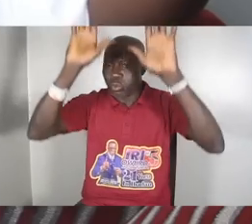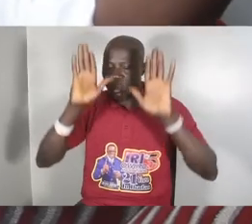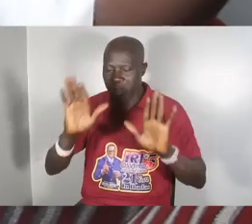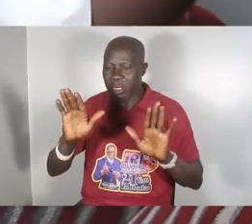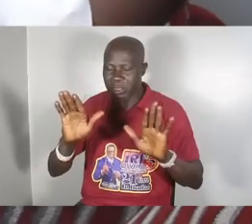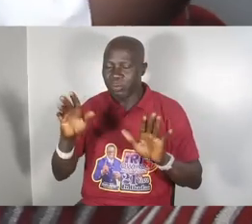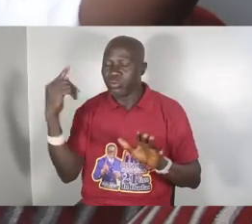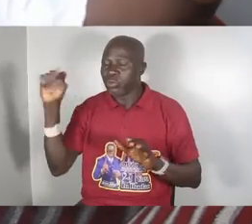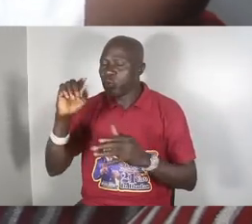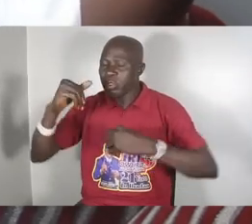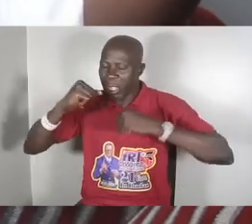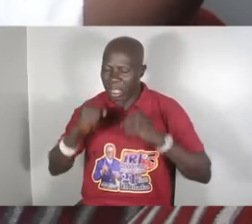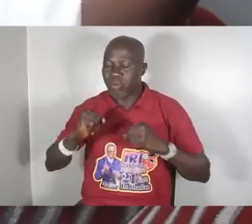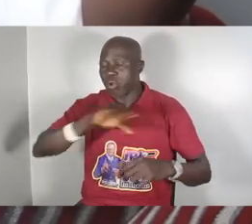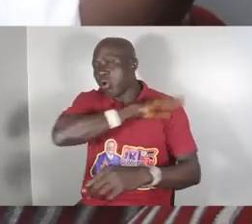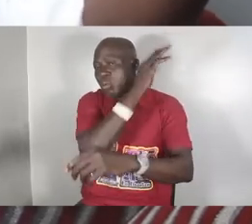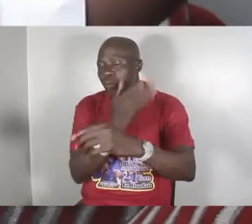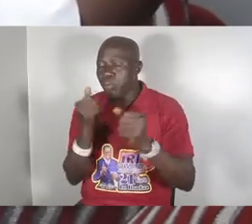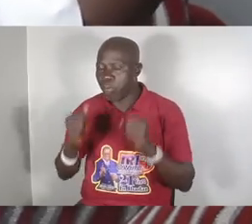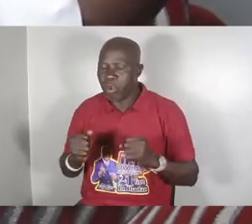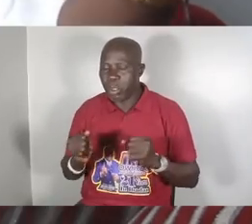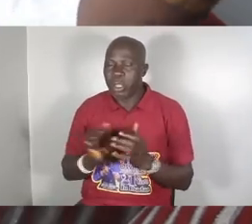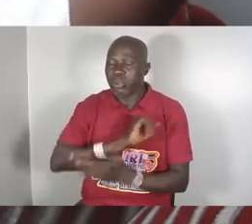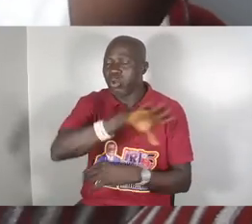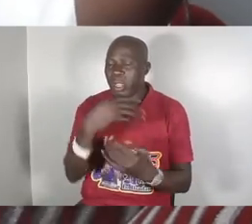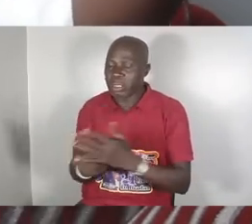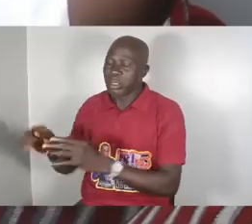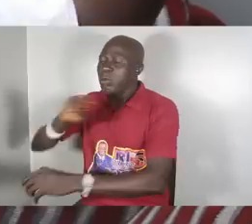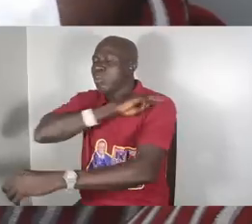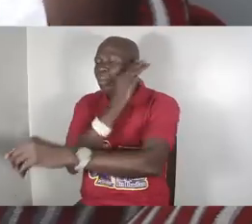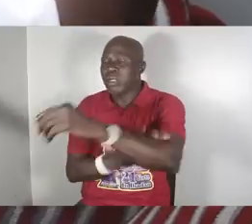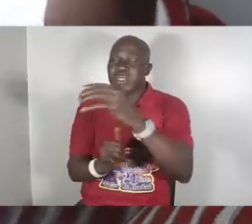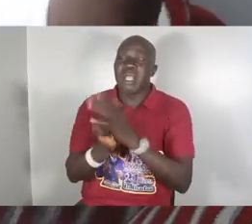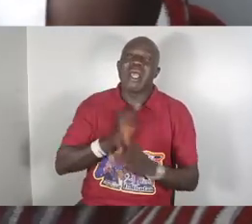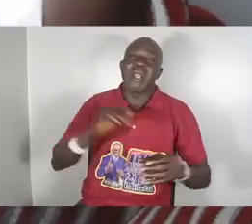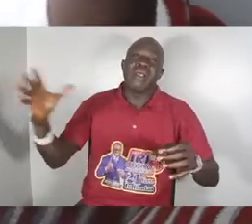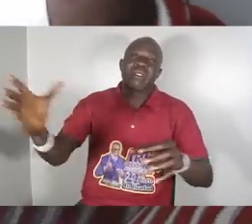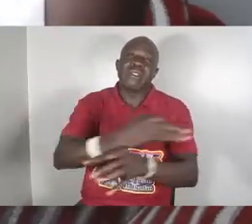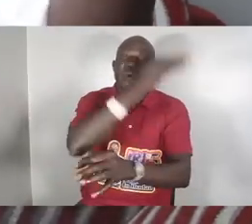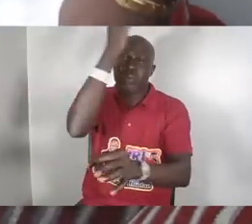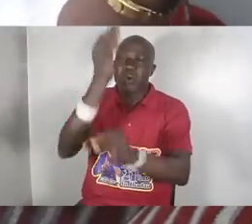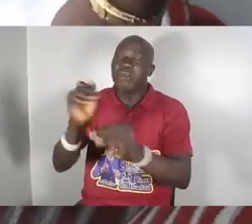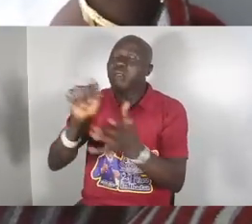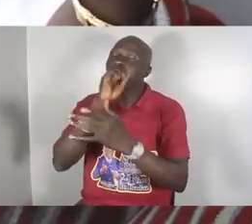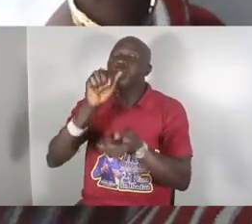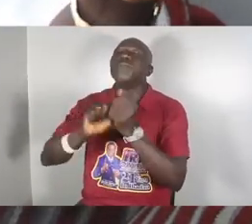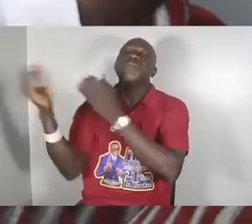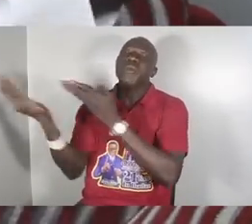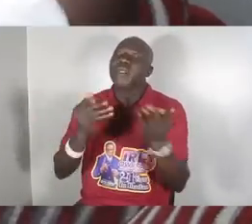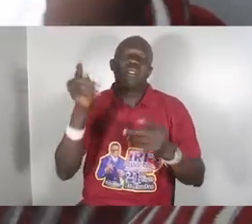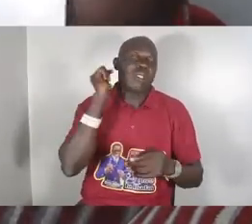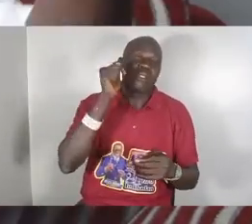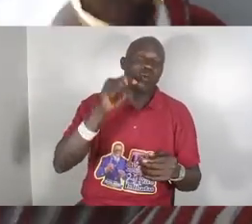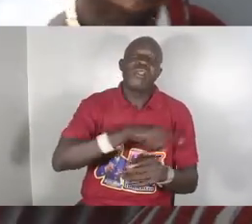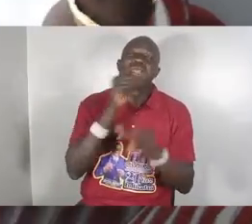wonders. And to the gbogbo agbara. The one that holds a power. And to the gbogbo ipa. And might. Apere gbagbo igbona the testimony. This symbol of faith, my brief testimony. Be